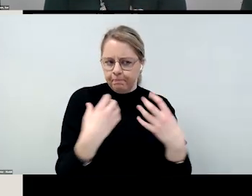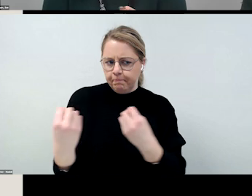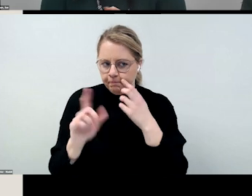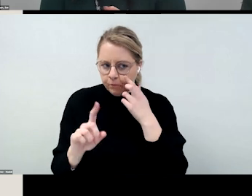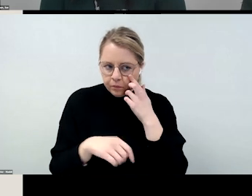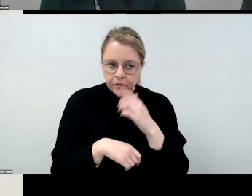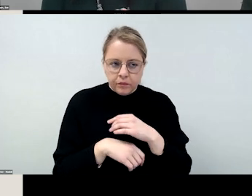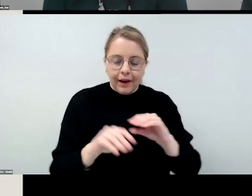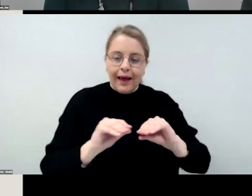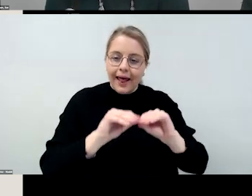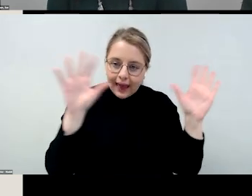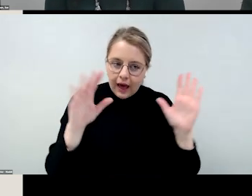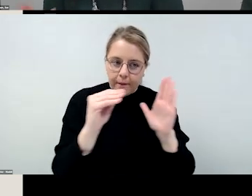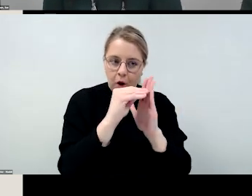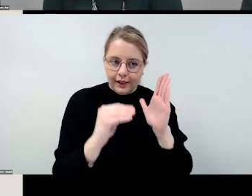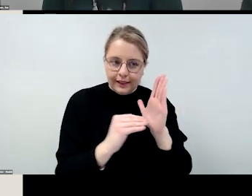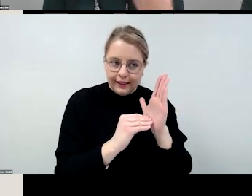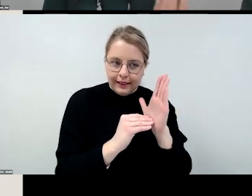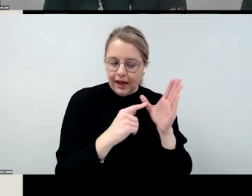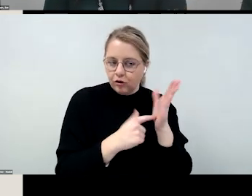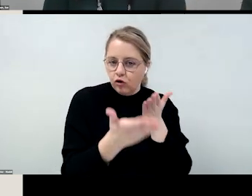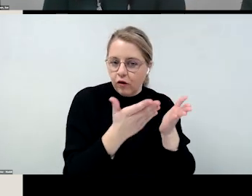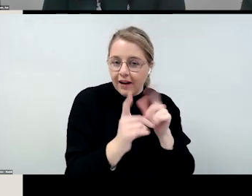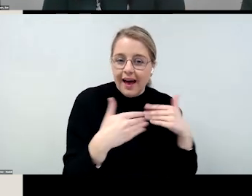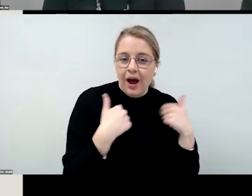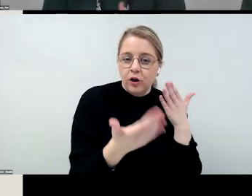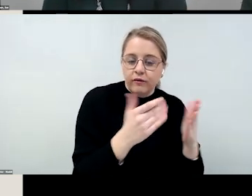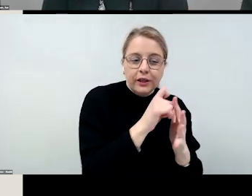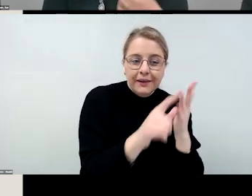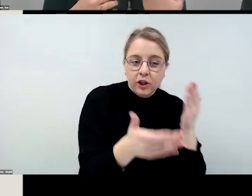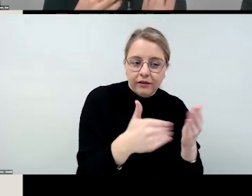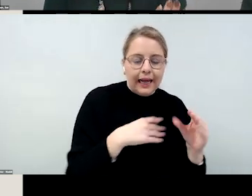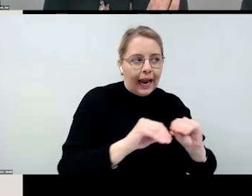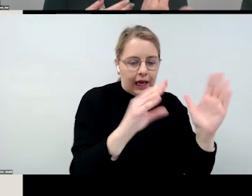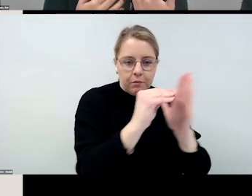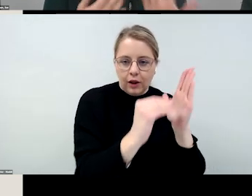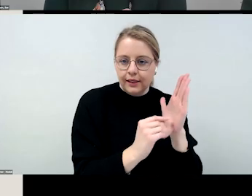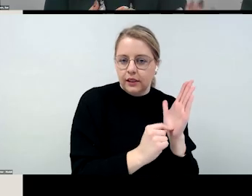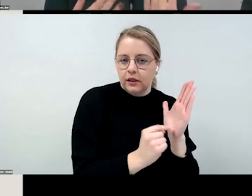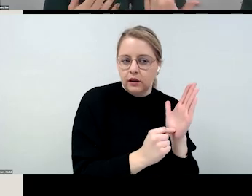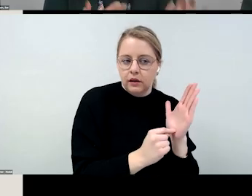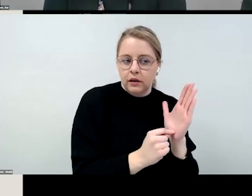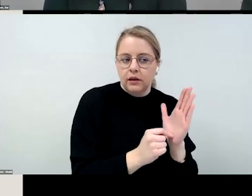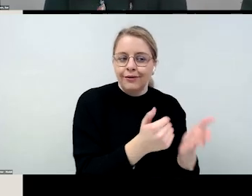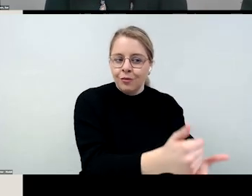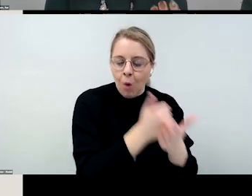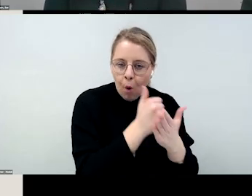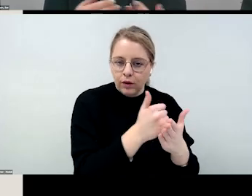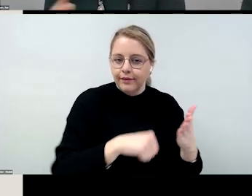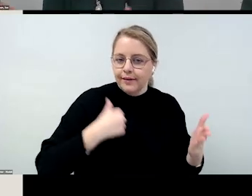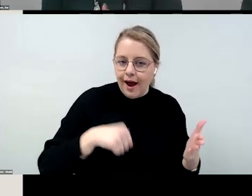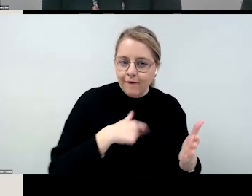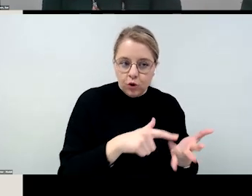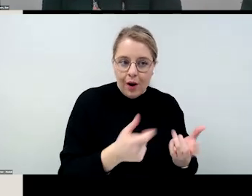that there are clear policies within services, whether it be a health service or a disability service, that supports workers to